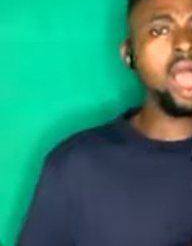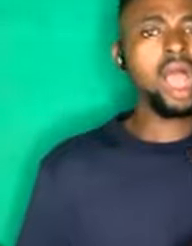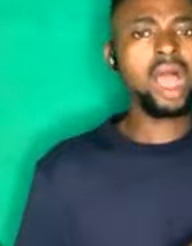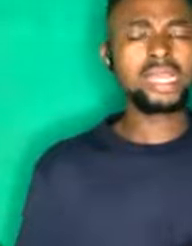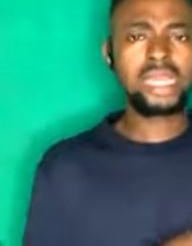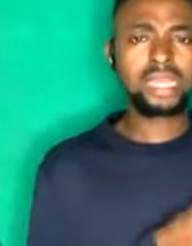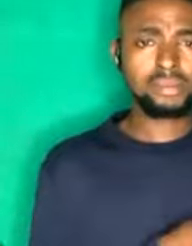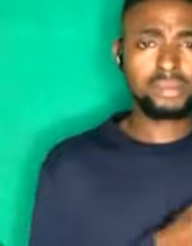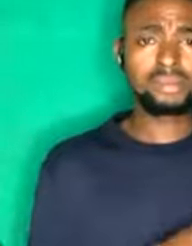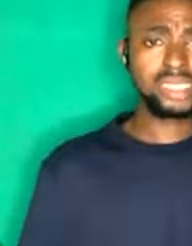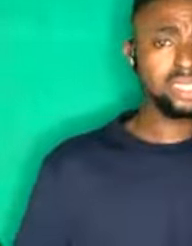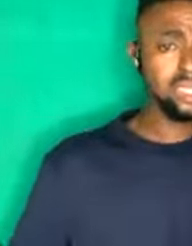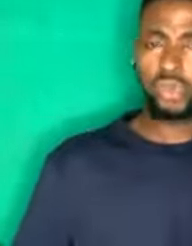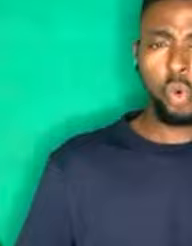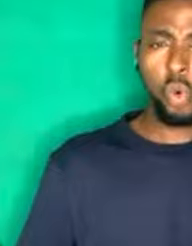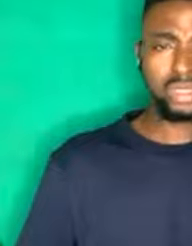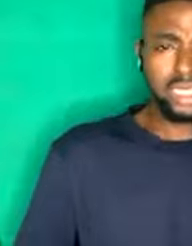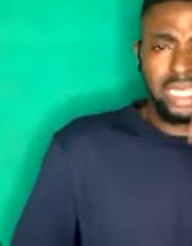say, my name is. So